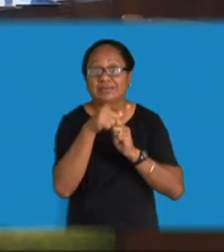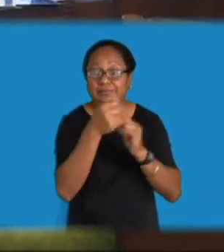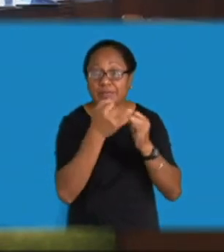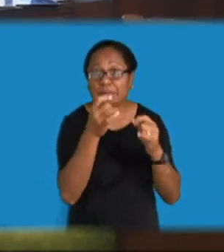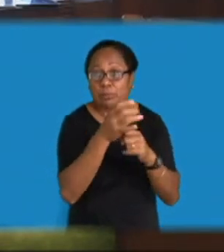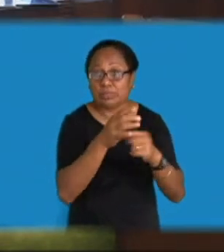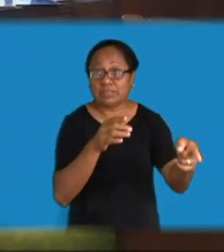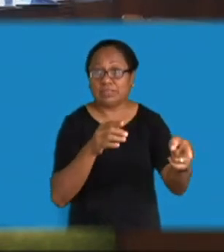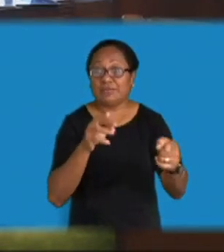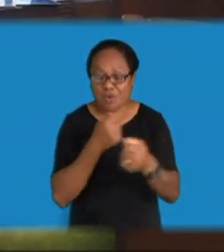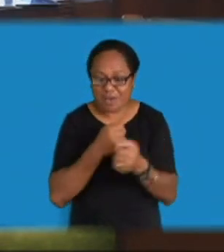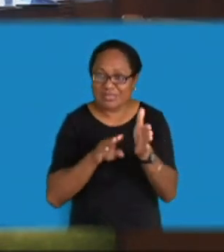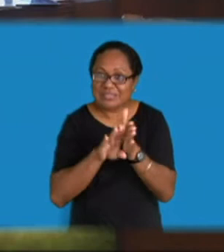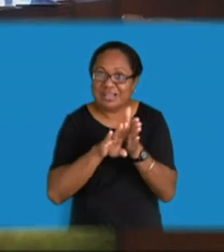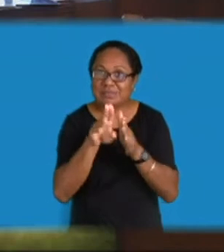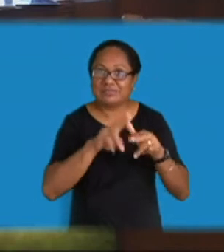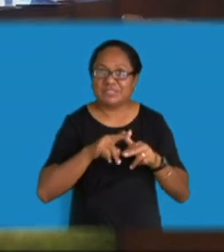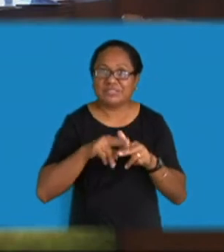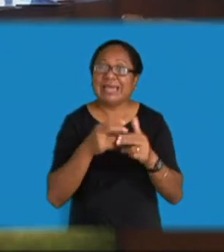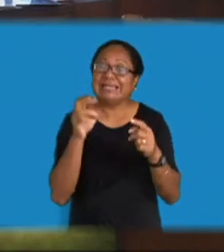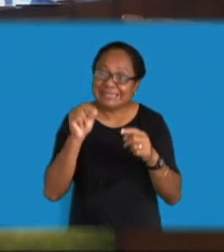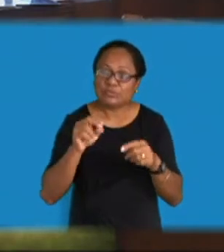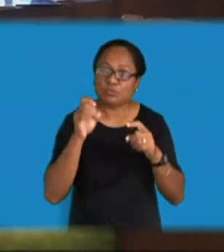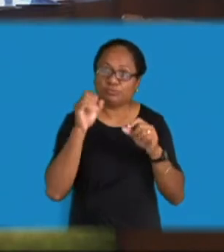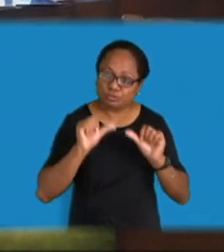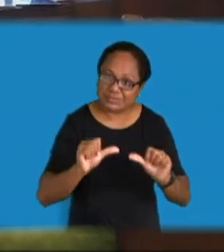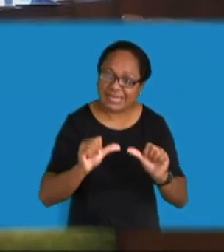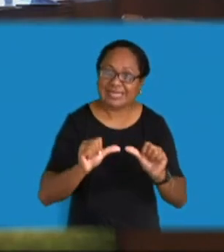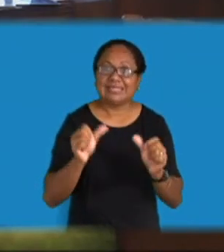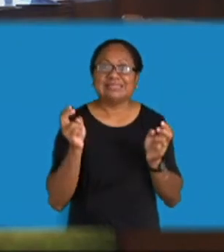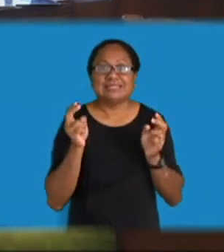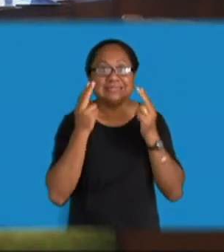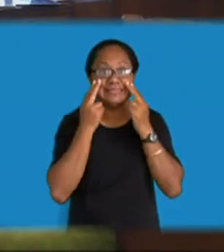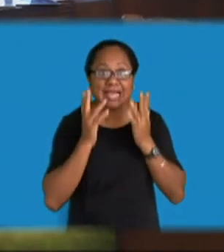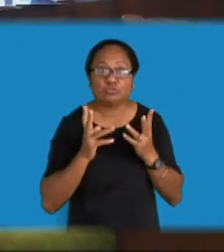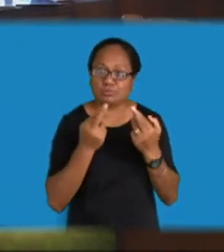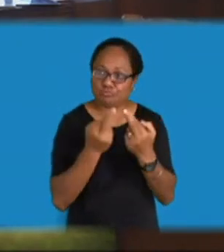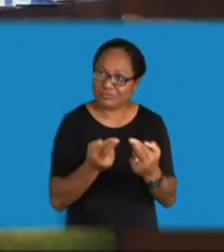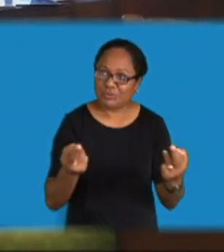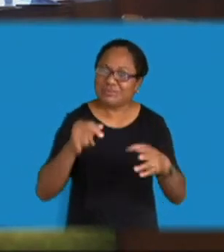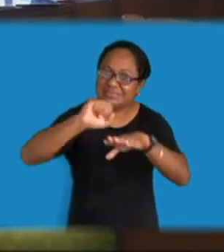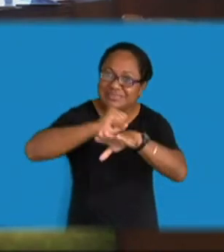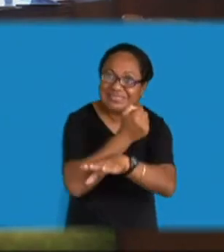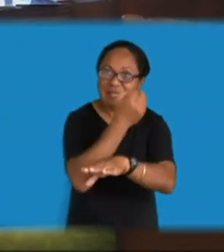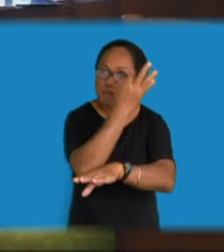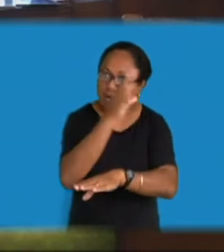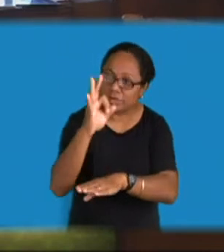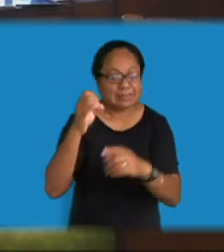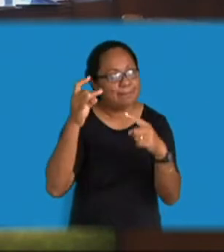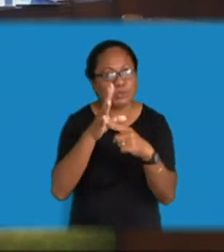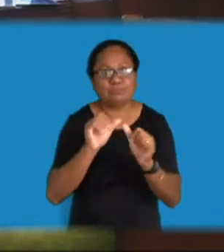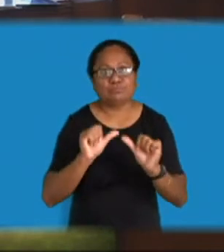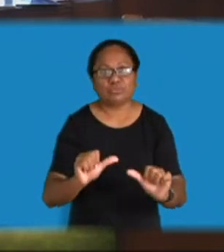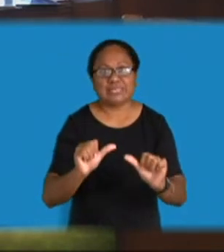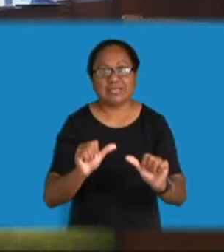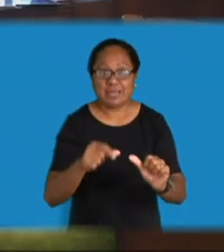and development of our nation. And protection of the natural resources and the environment is intricately linked with